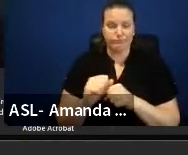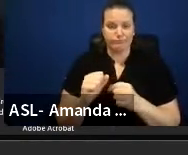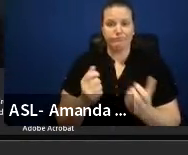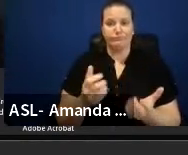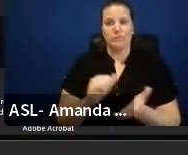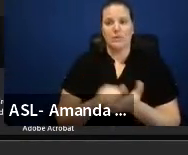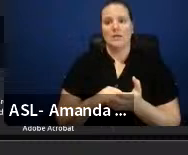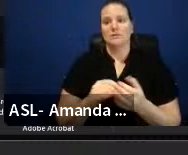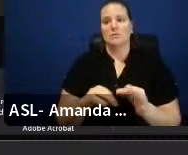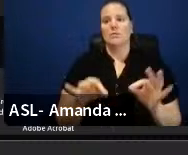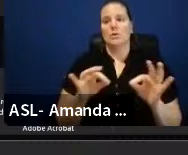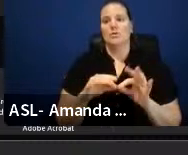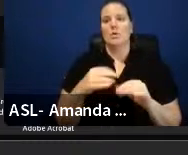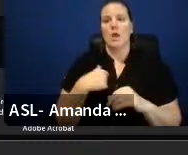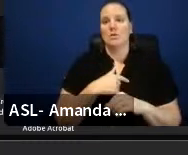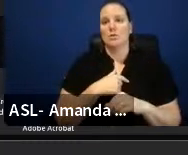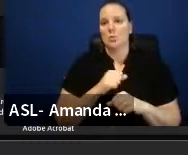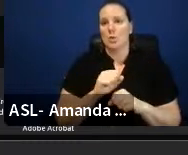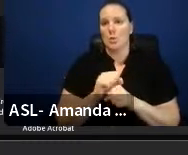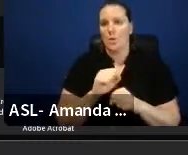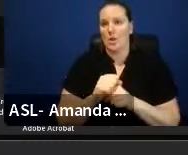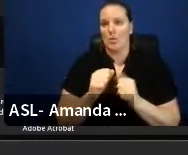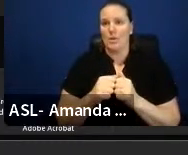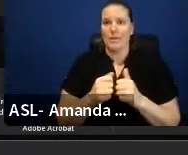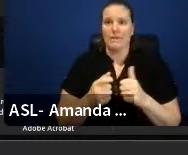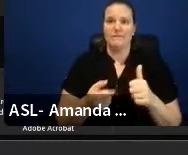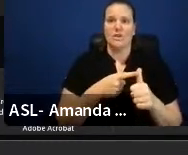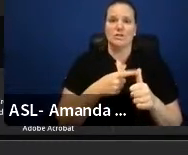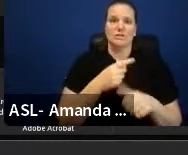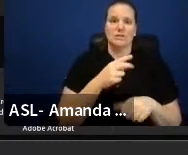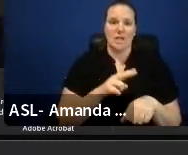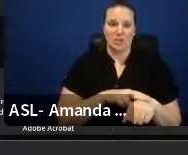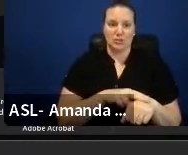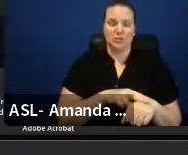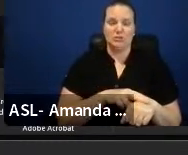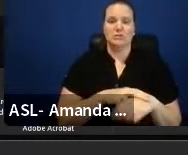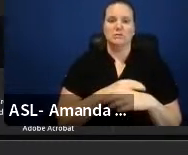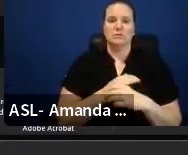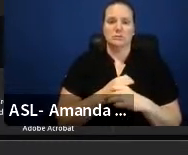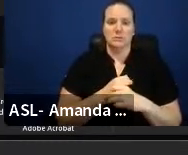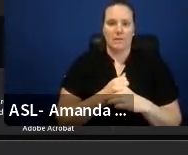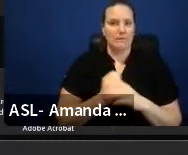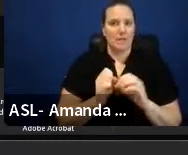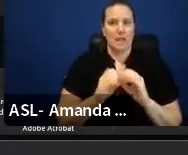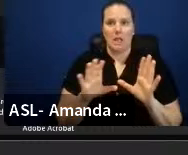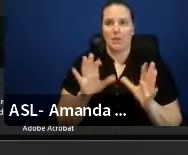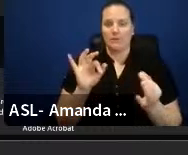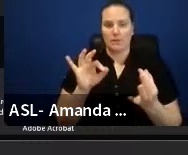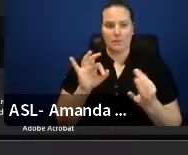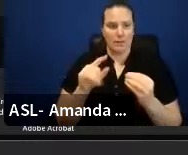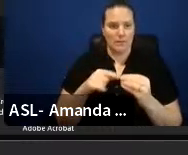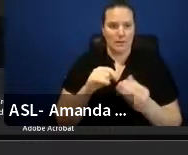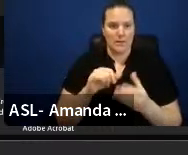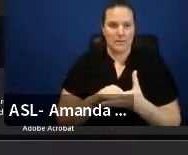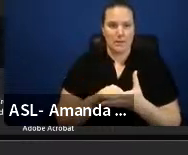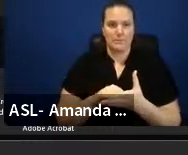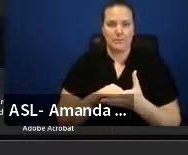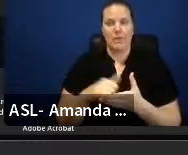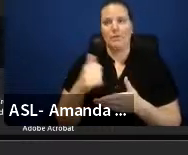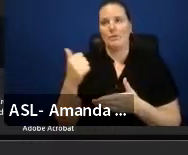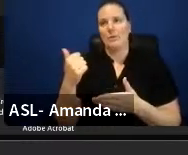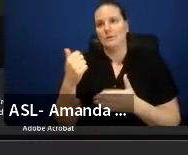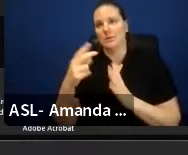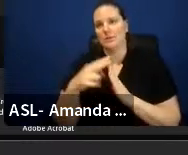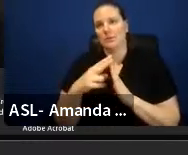very important to us that we've worked with First Nations and they've had clear input on this. Because otherwise, I read it,